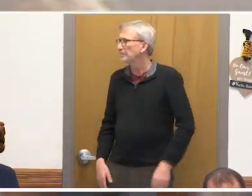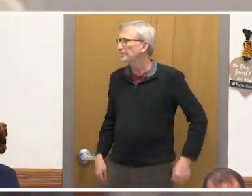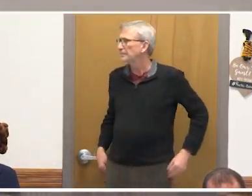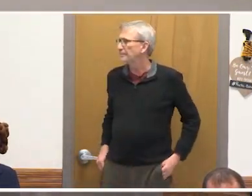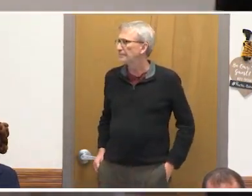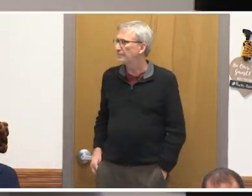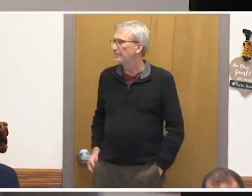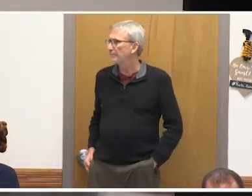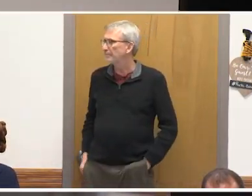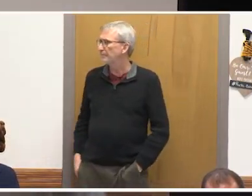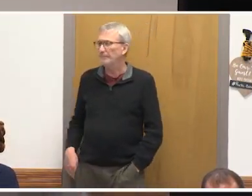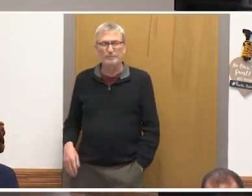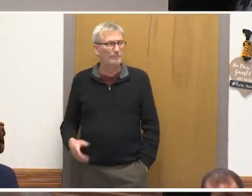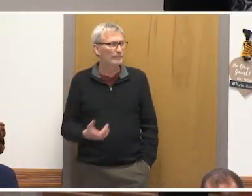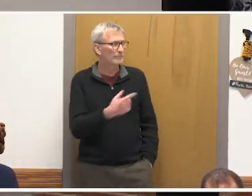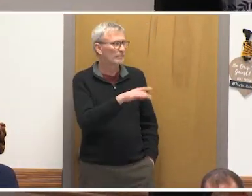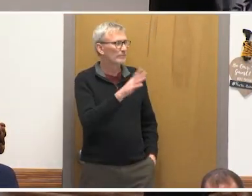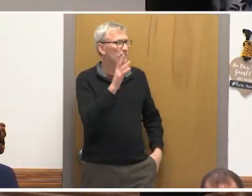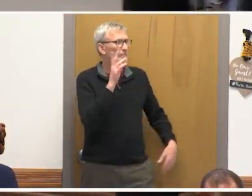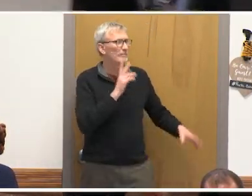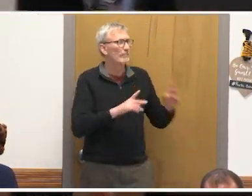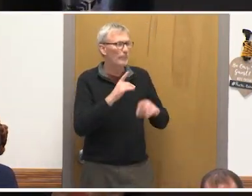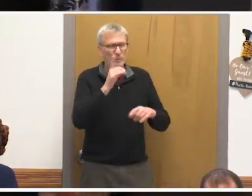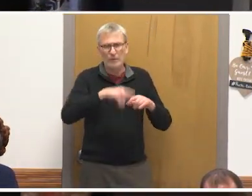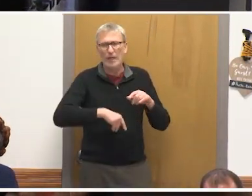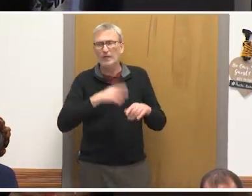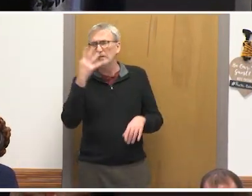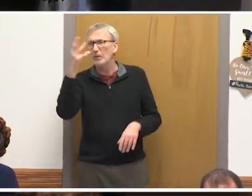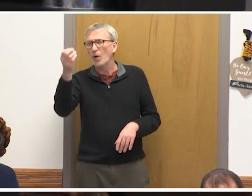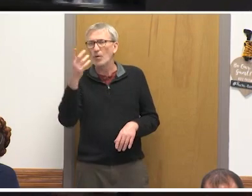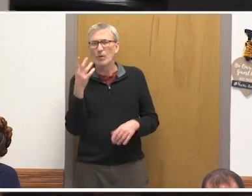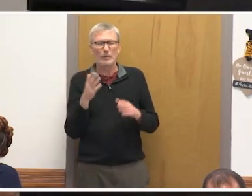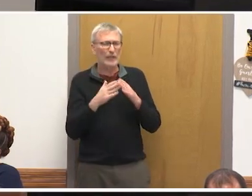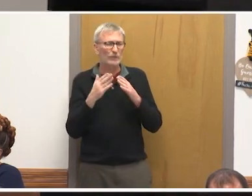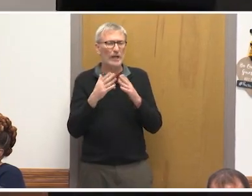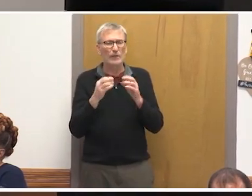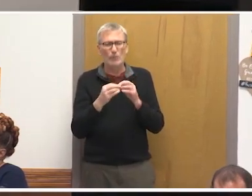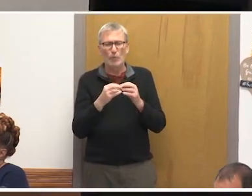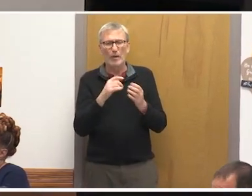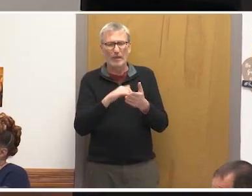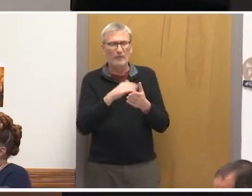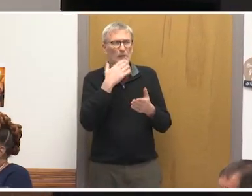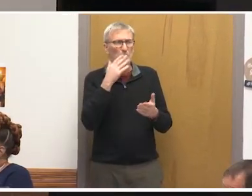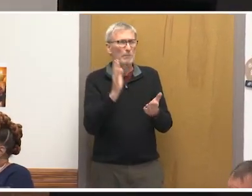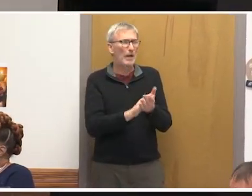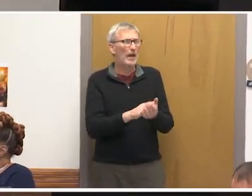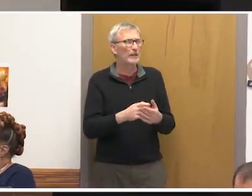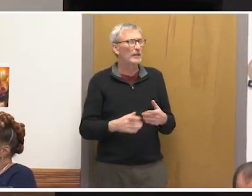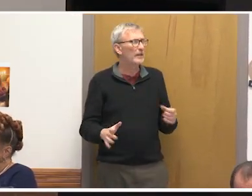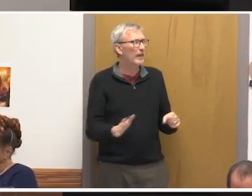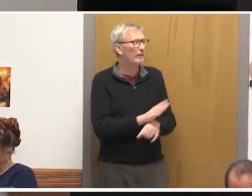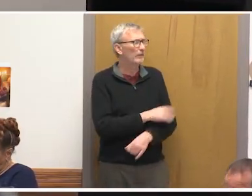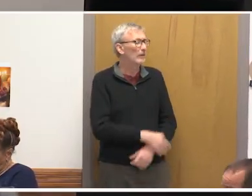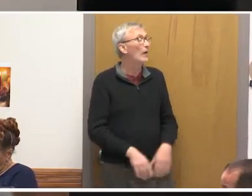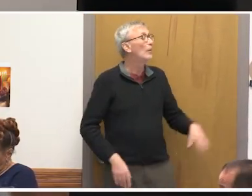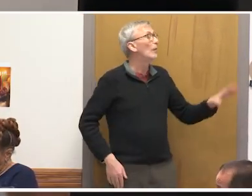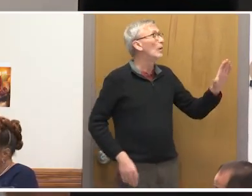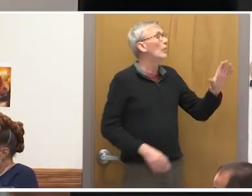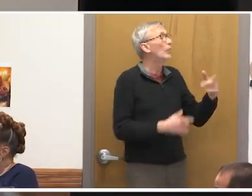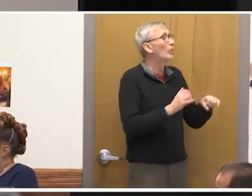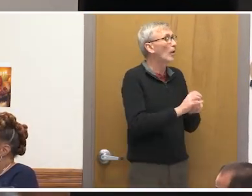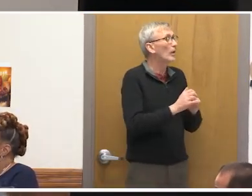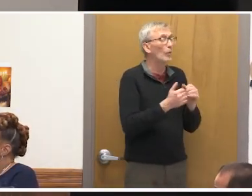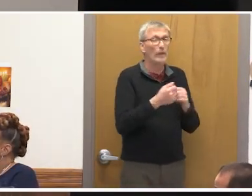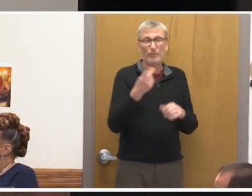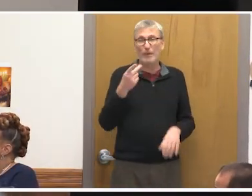It's bad enough they can't get on the bus and go downtown anymore. So we have been coordinating with PRT on this